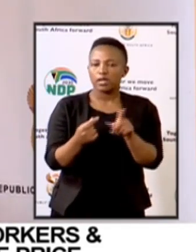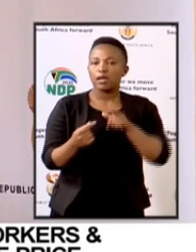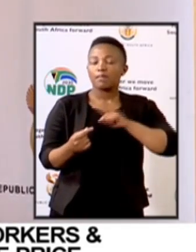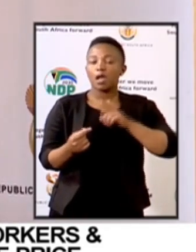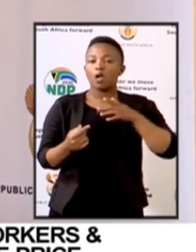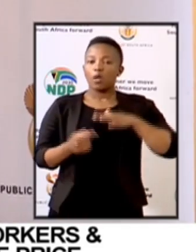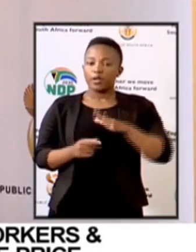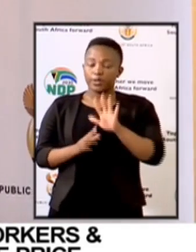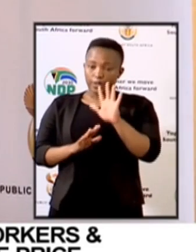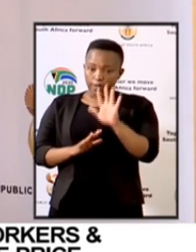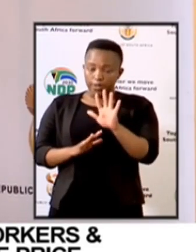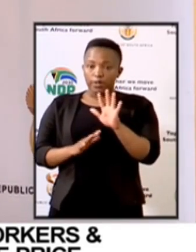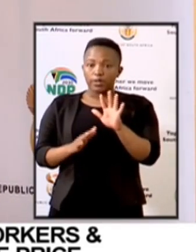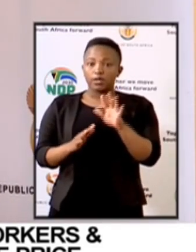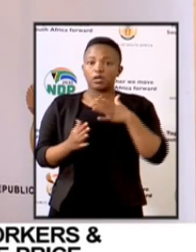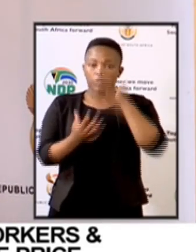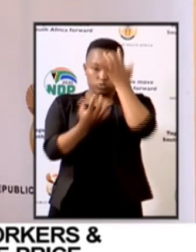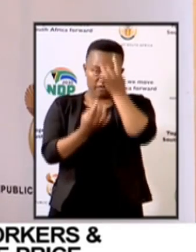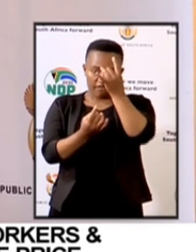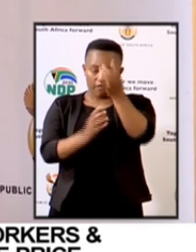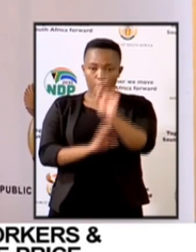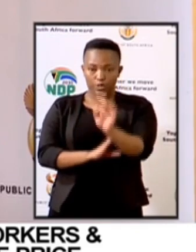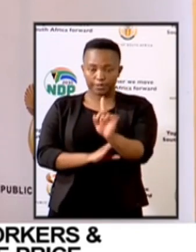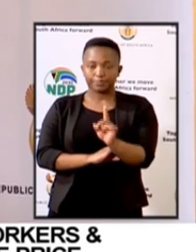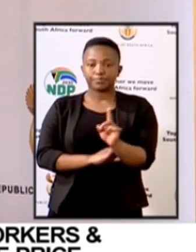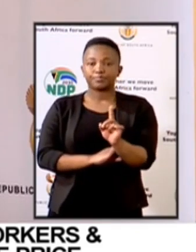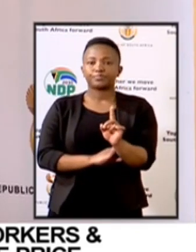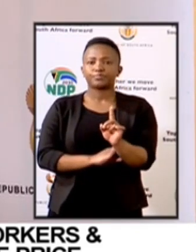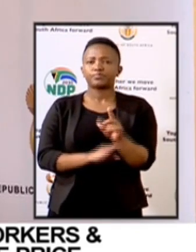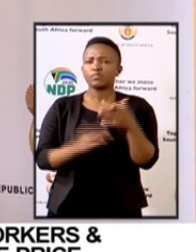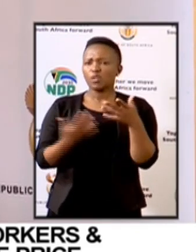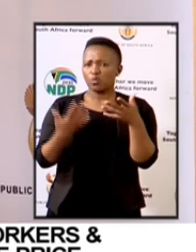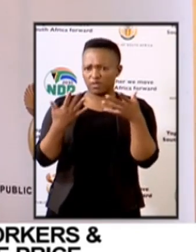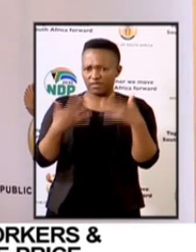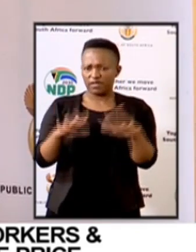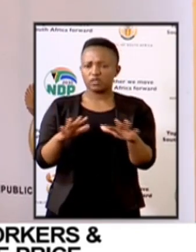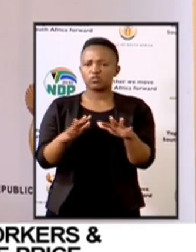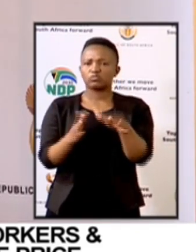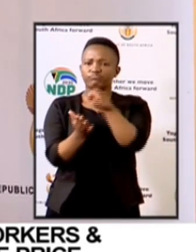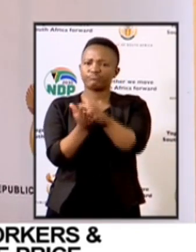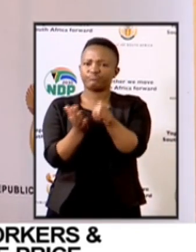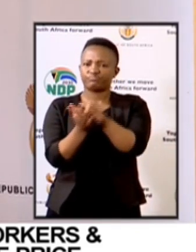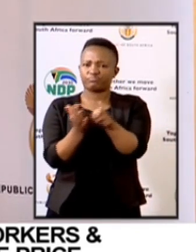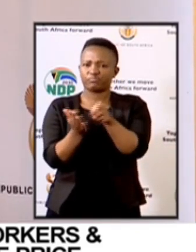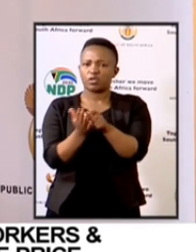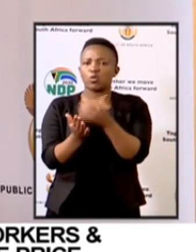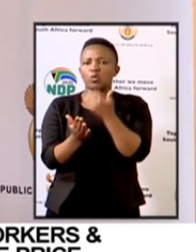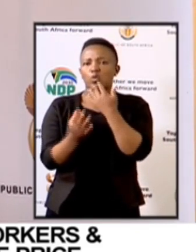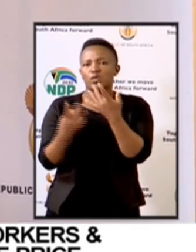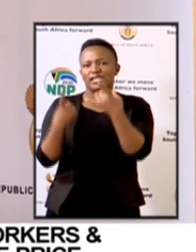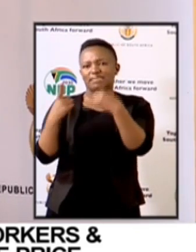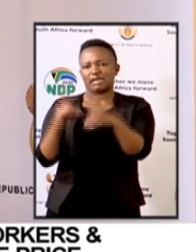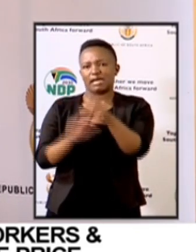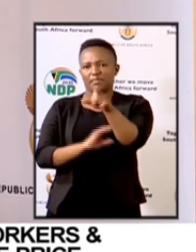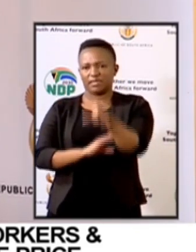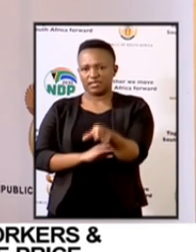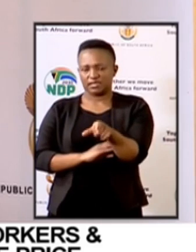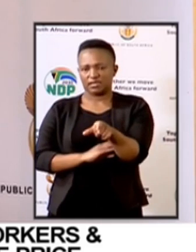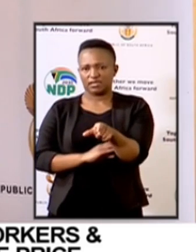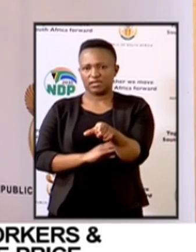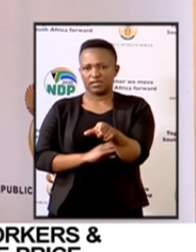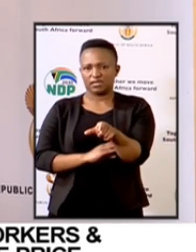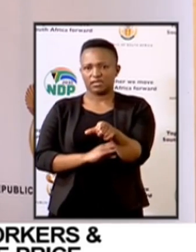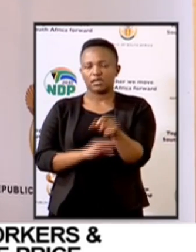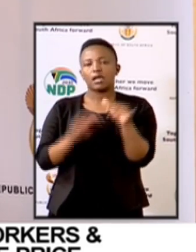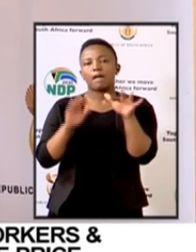that we have written to the chair of the Public